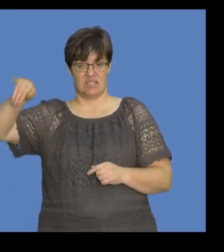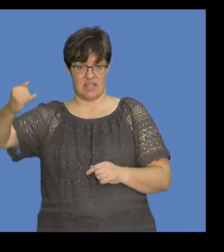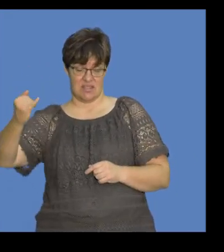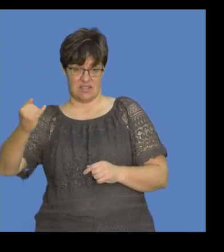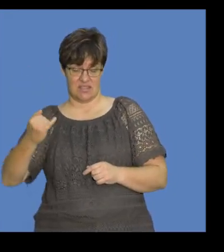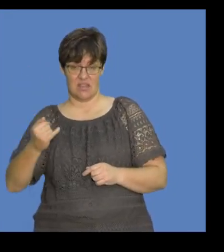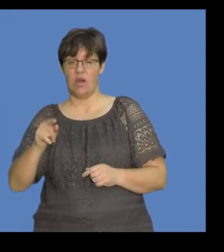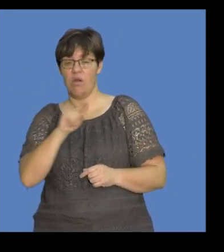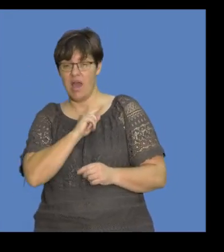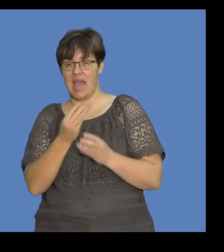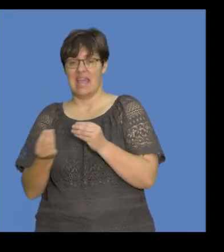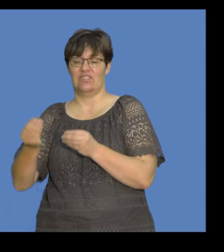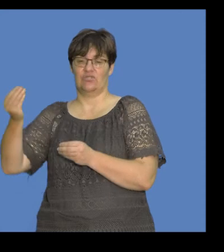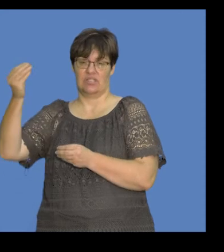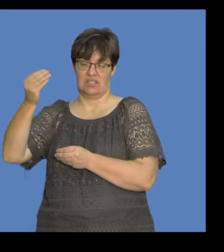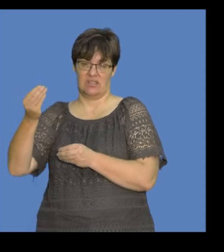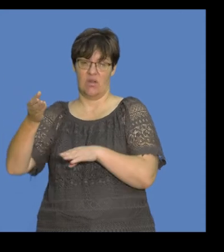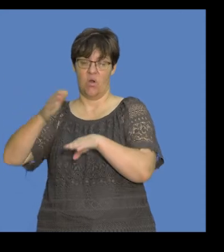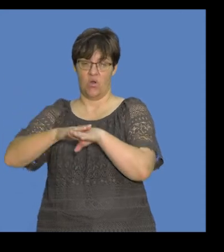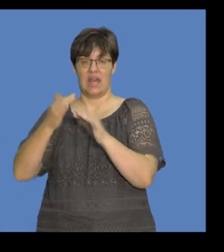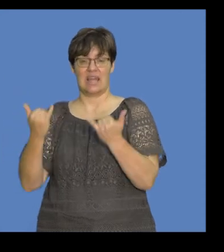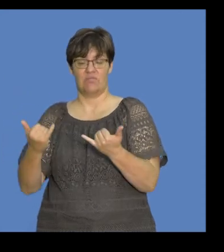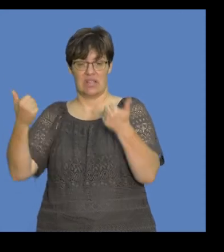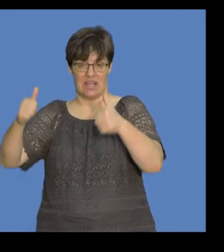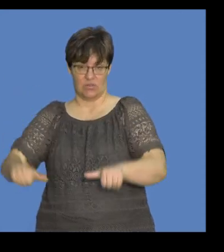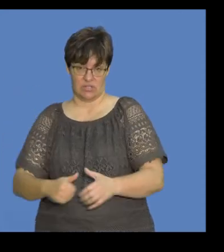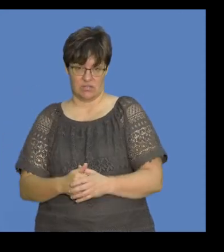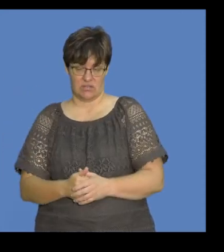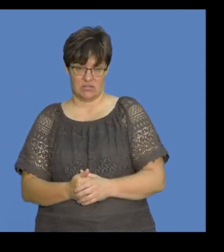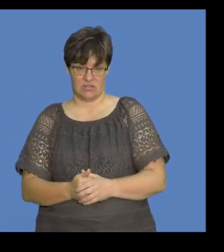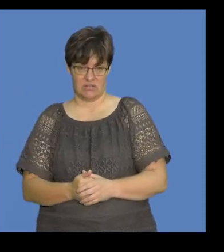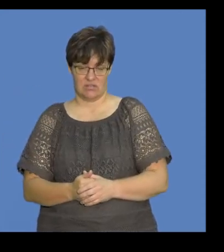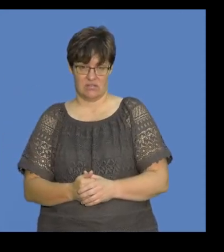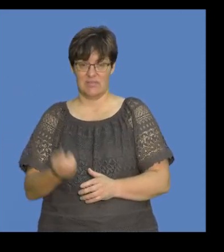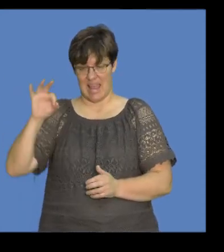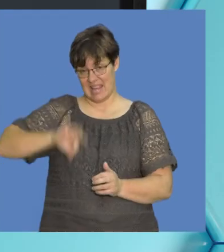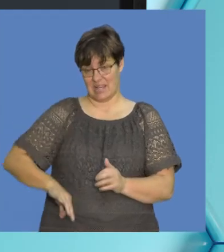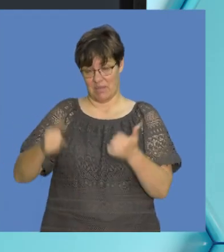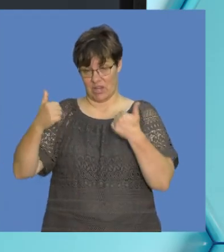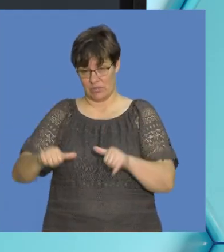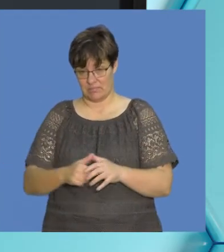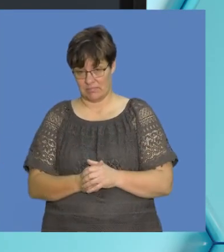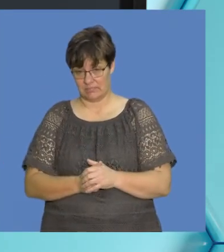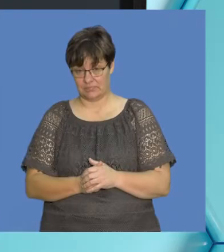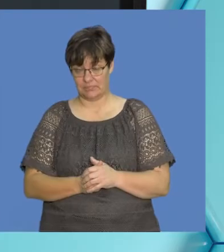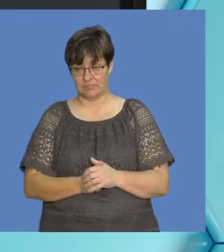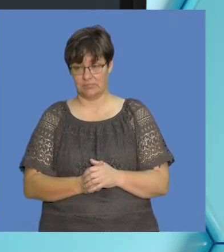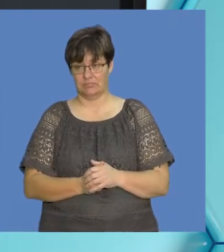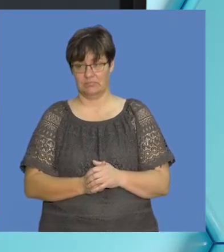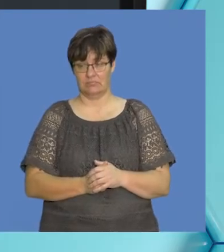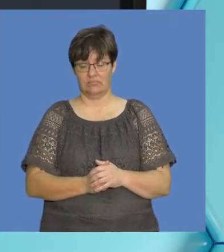journal as interest on current account. It's an income account. Keep that in mind.